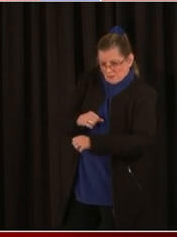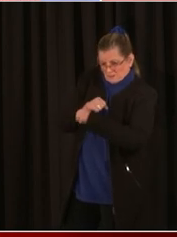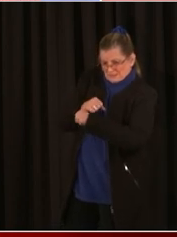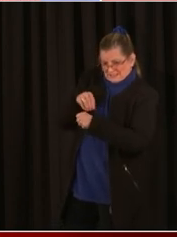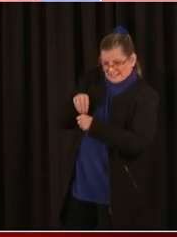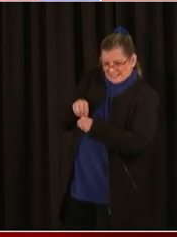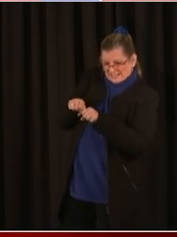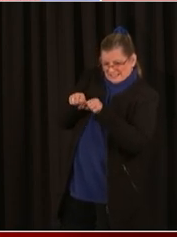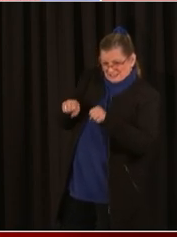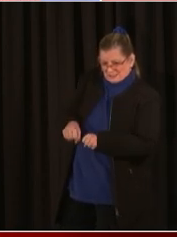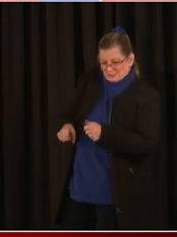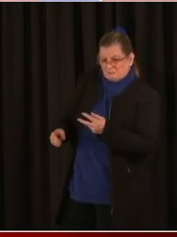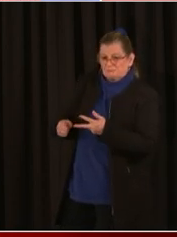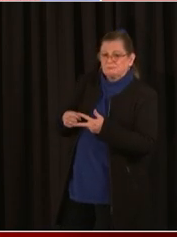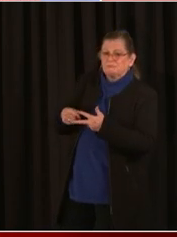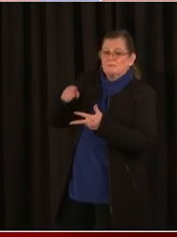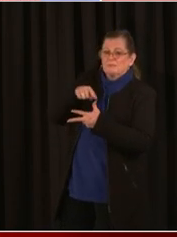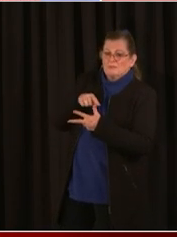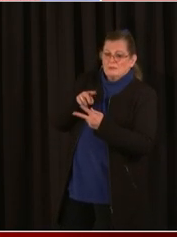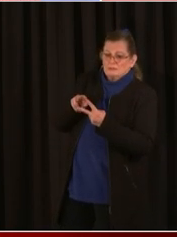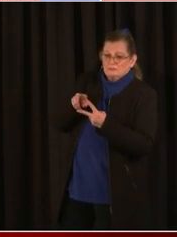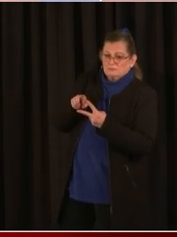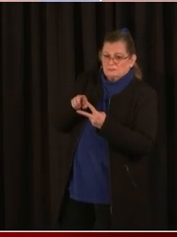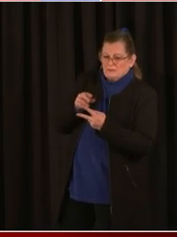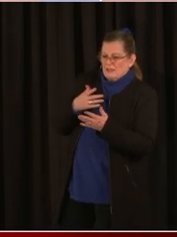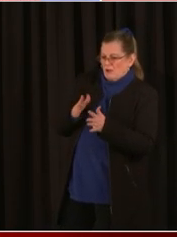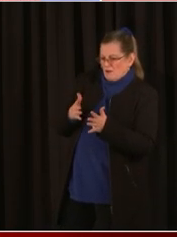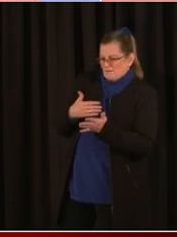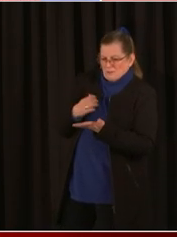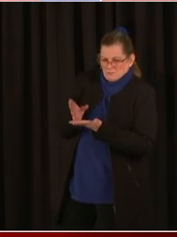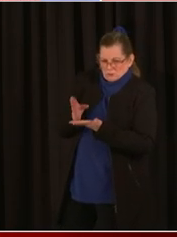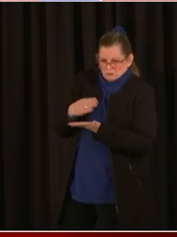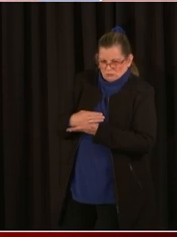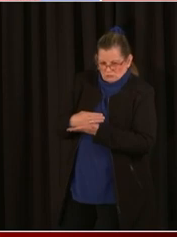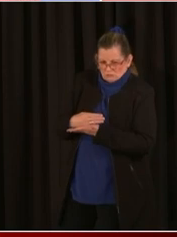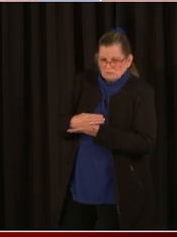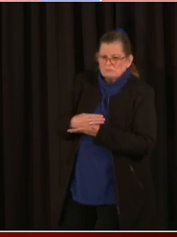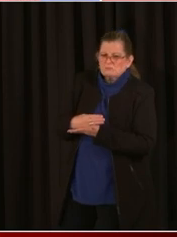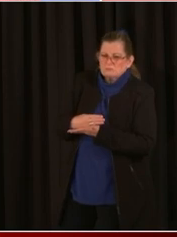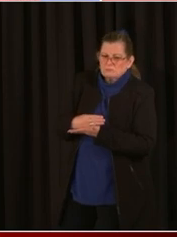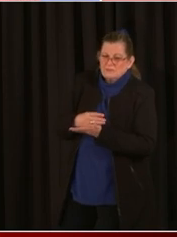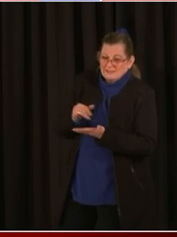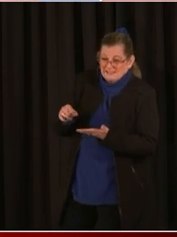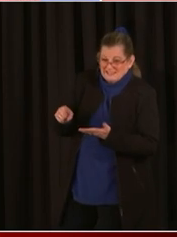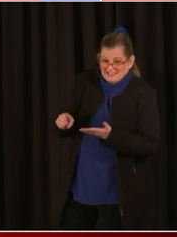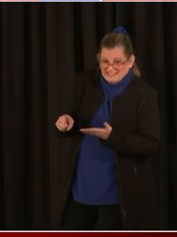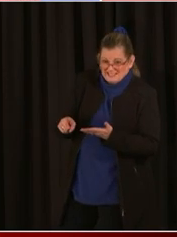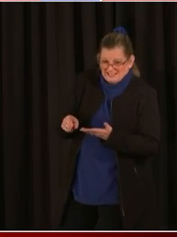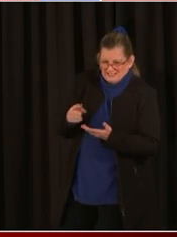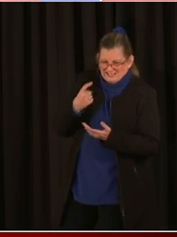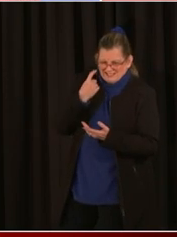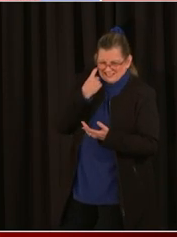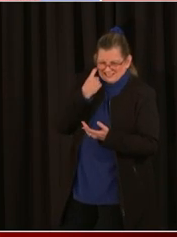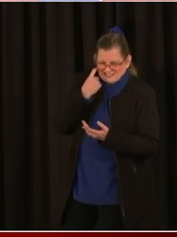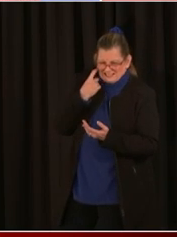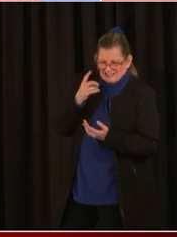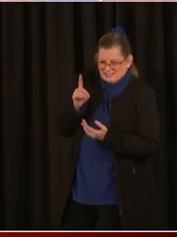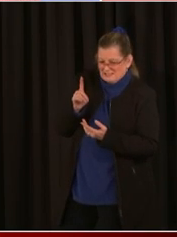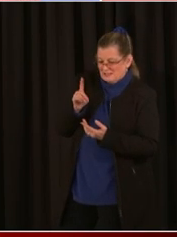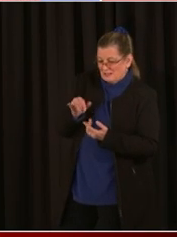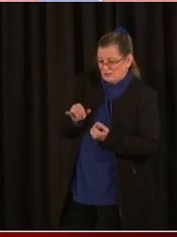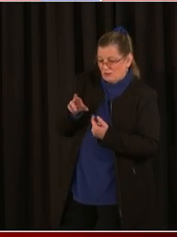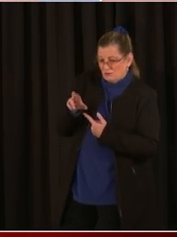system, and that it has the budget that it needs. And recently with DYRS, we also set